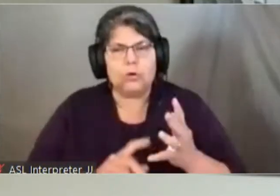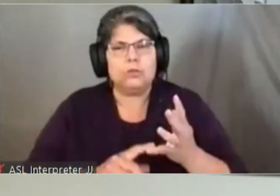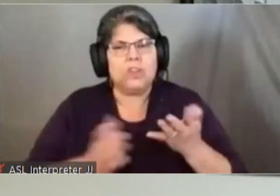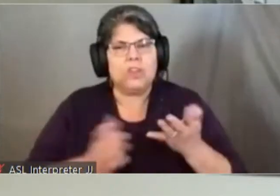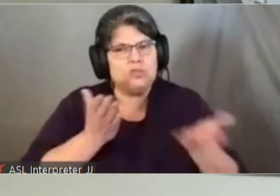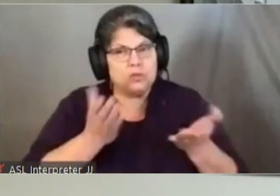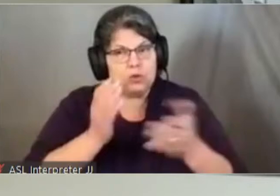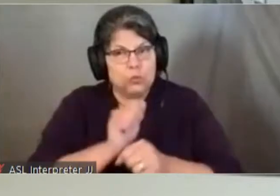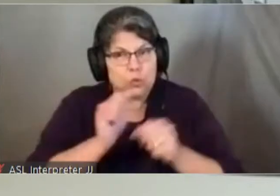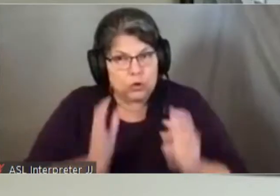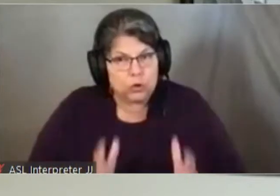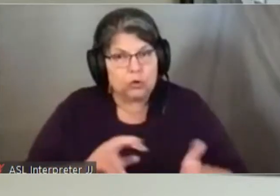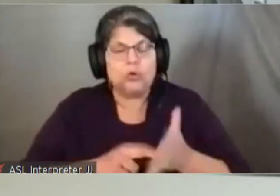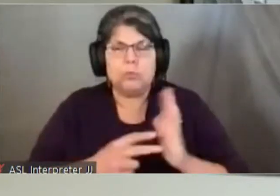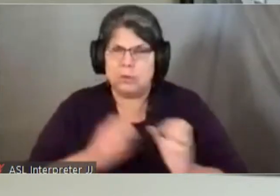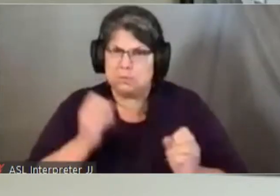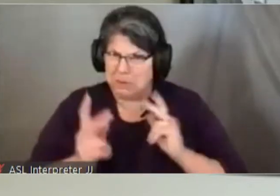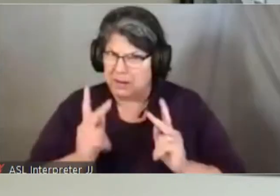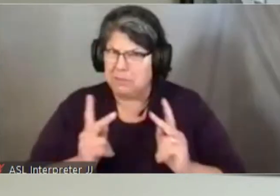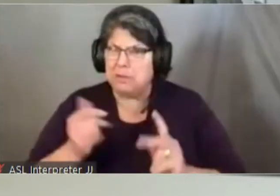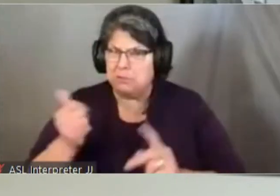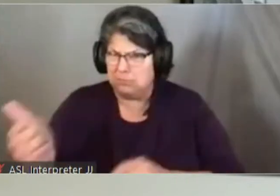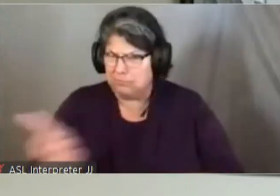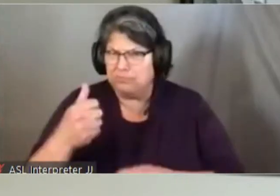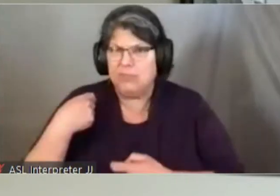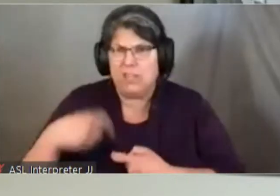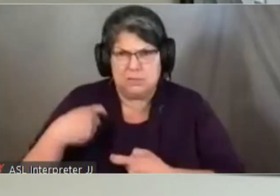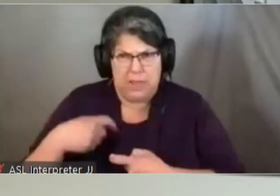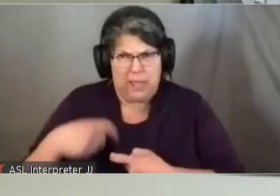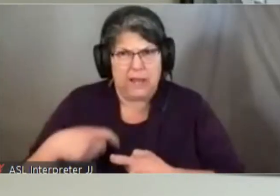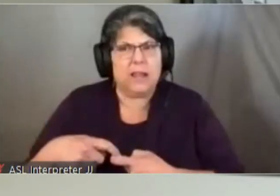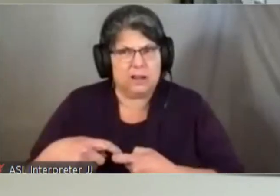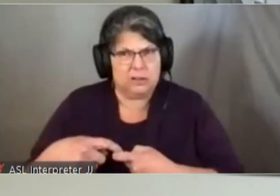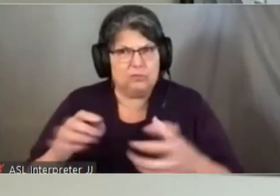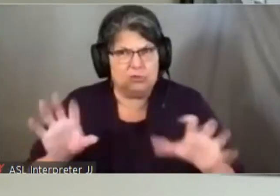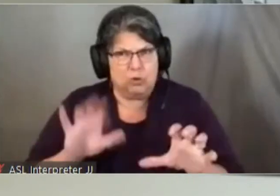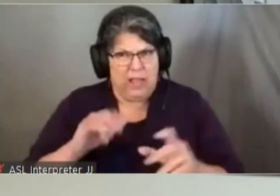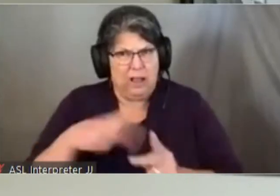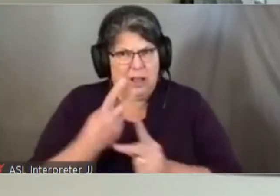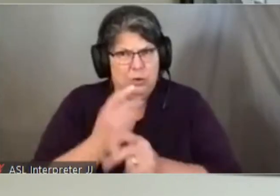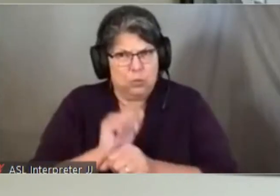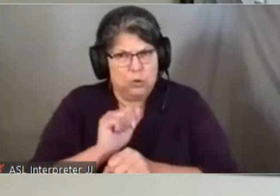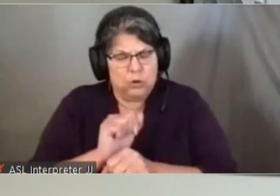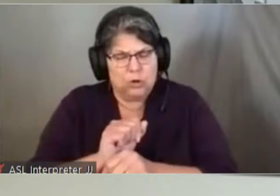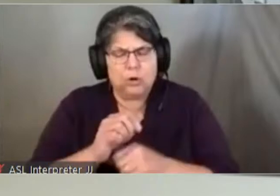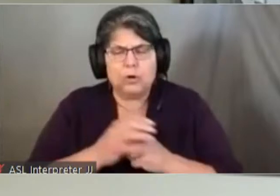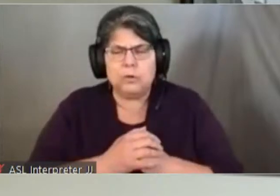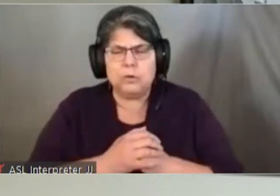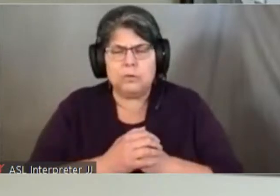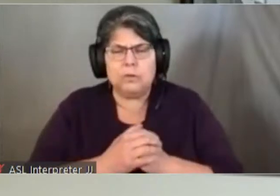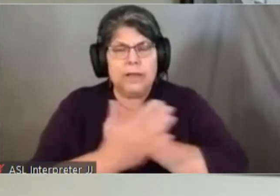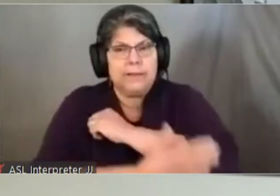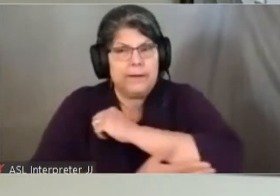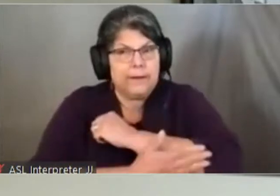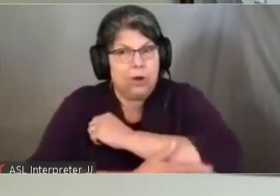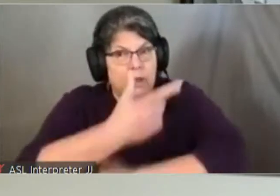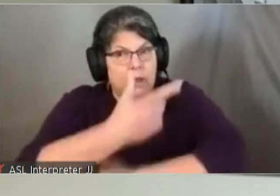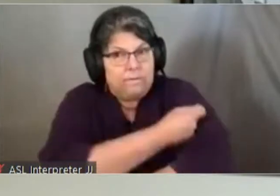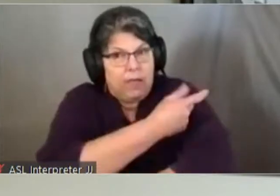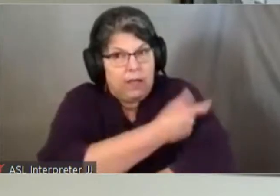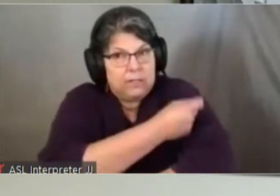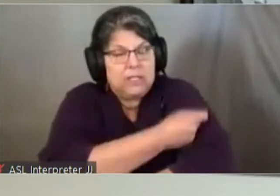of the people in our Hispanic community. The county vaccines have already reached, as I said,